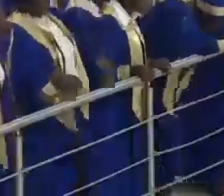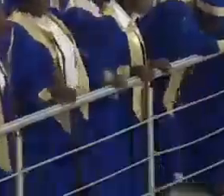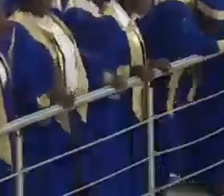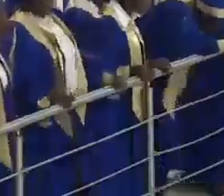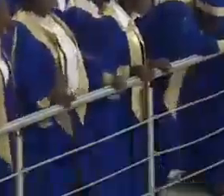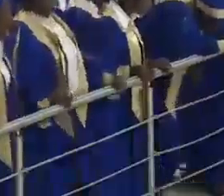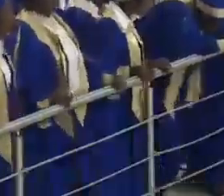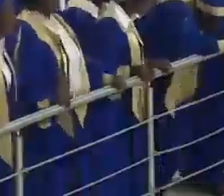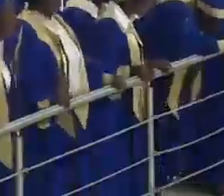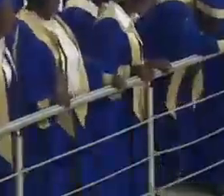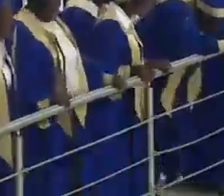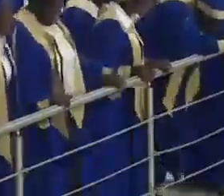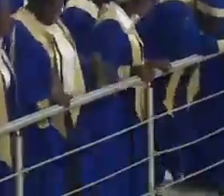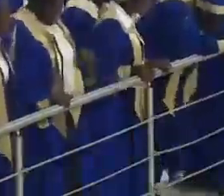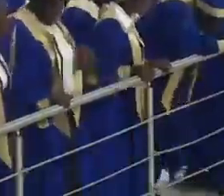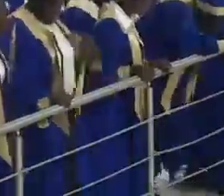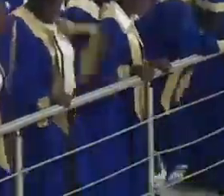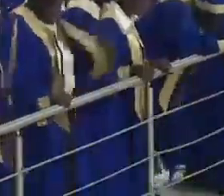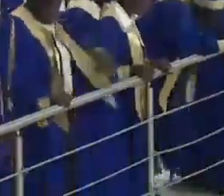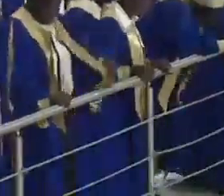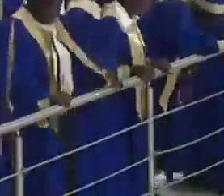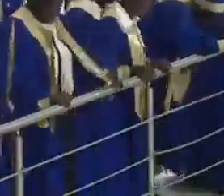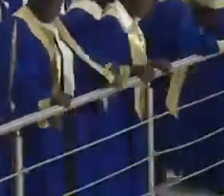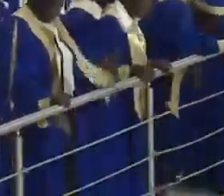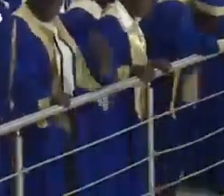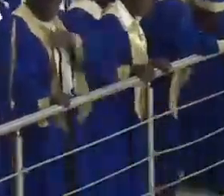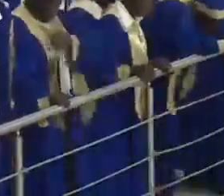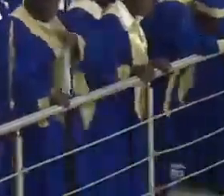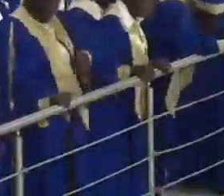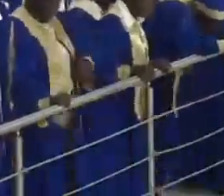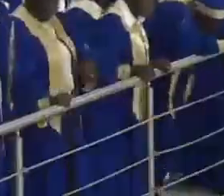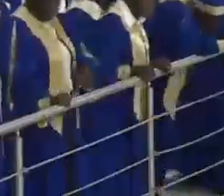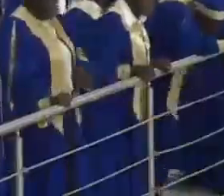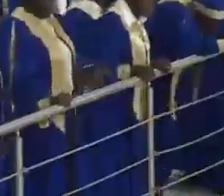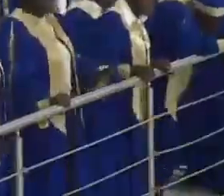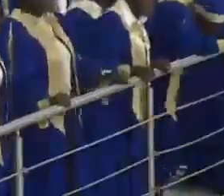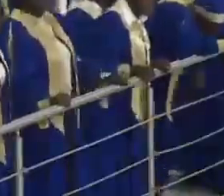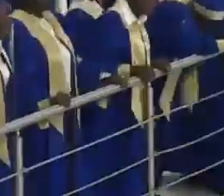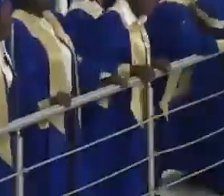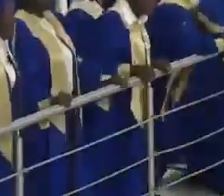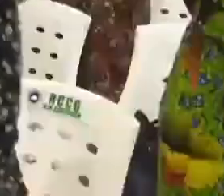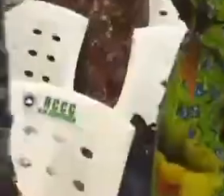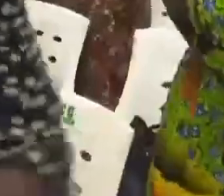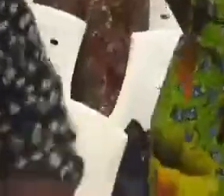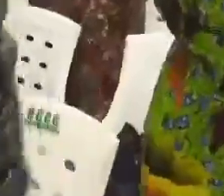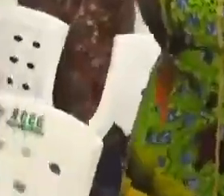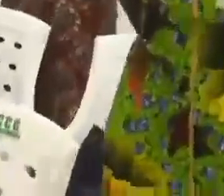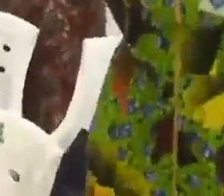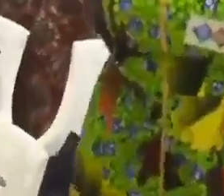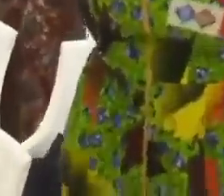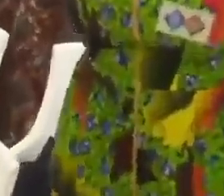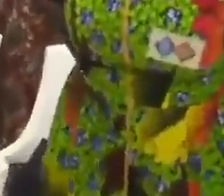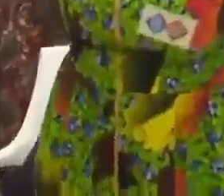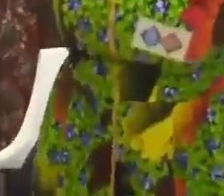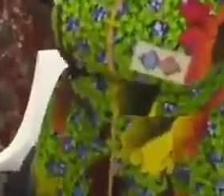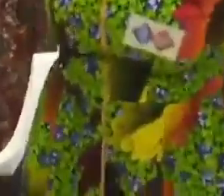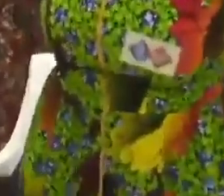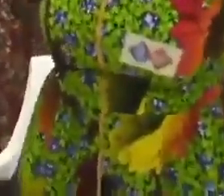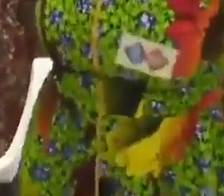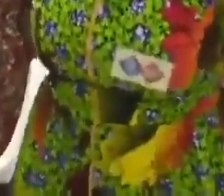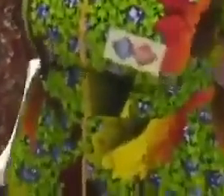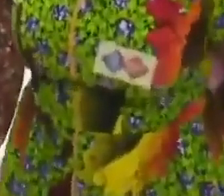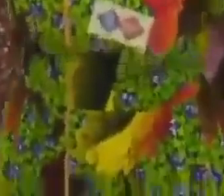That's why I'm at this Congress. I want a double portion, Lord.